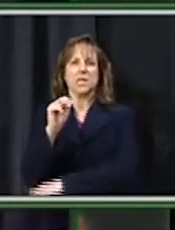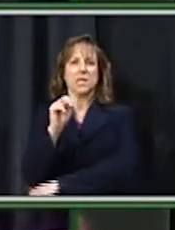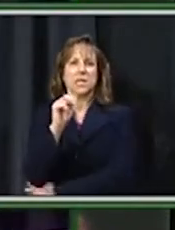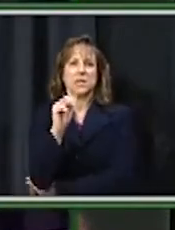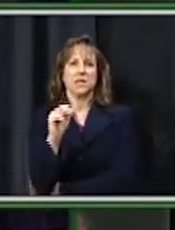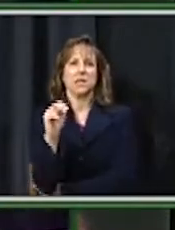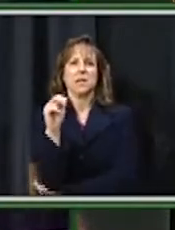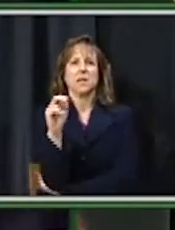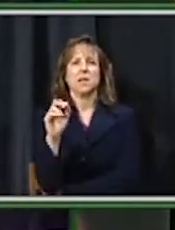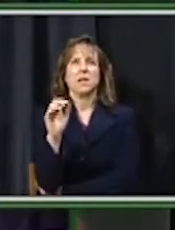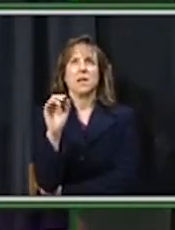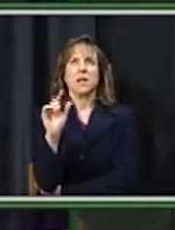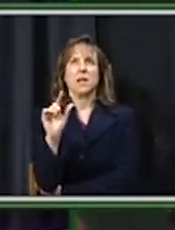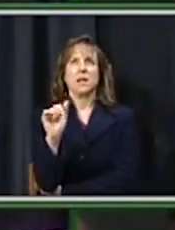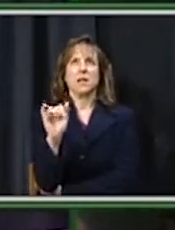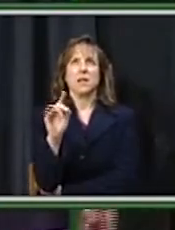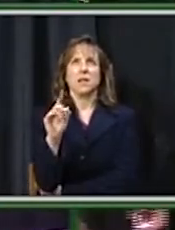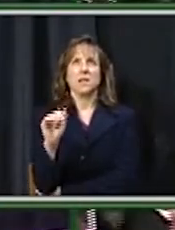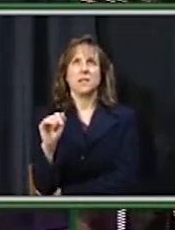Linda Abassi.